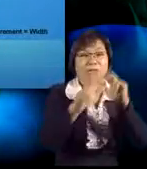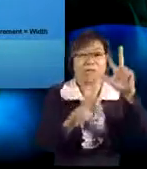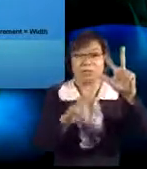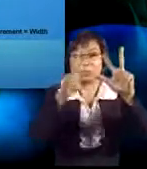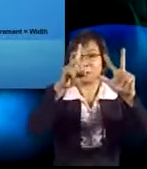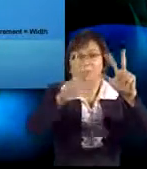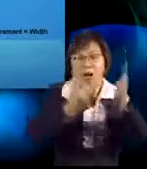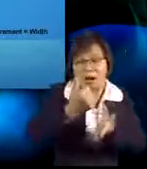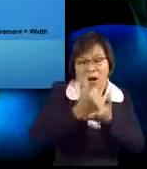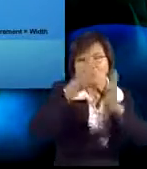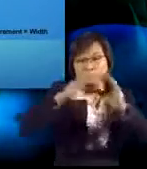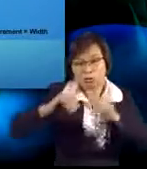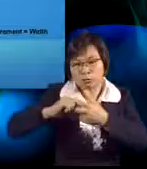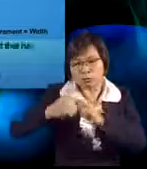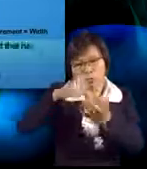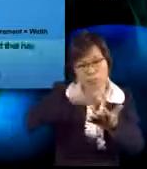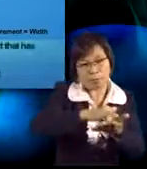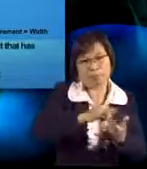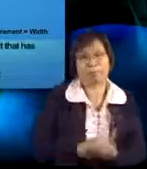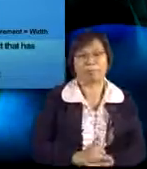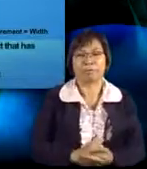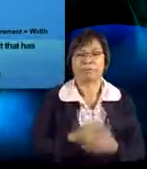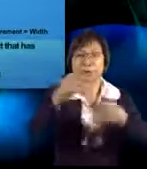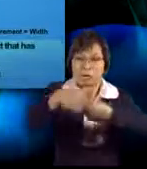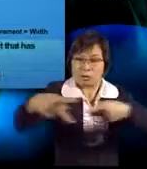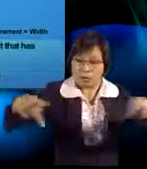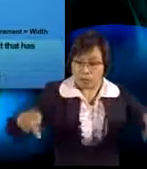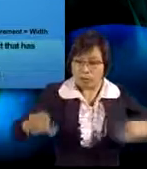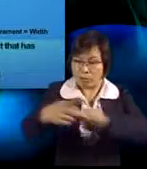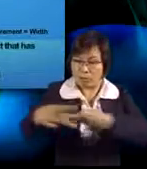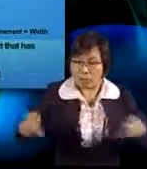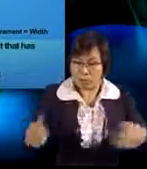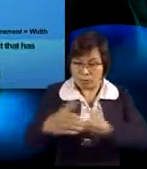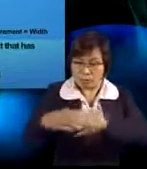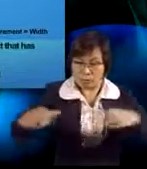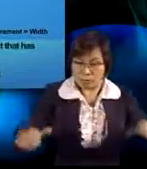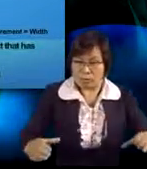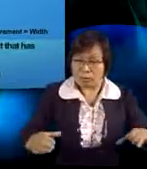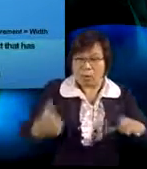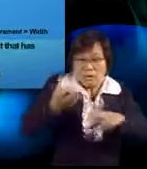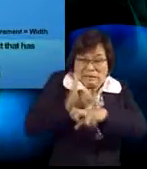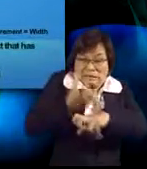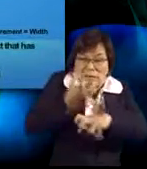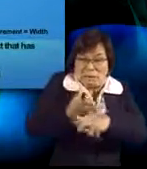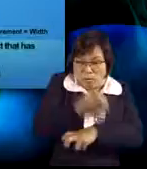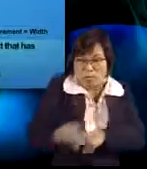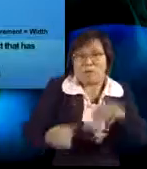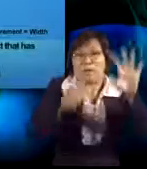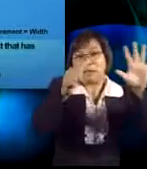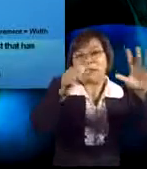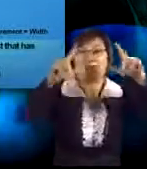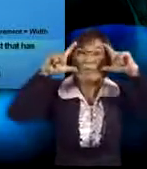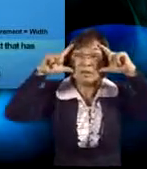shape to help us solve the problem. A cuboid is a three-dimensional solid object that has 6 rectangular